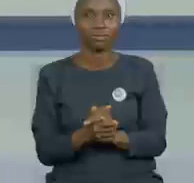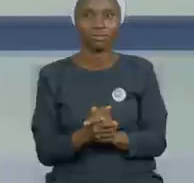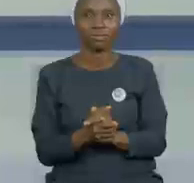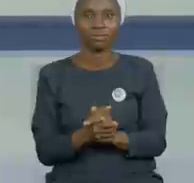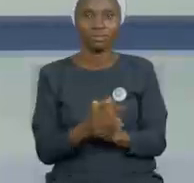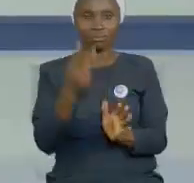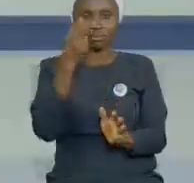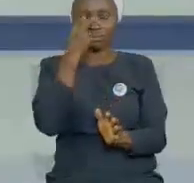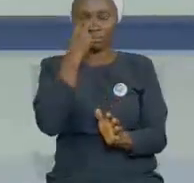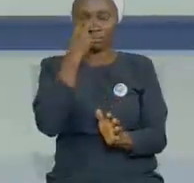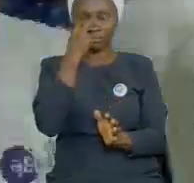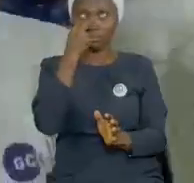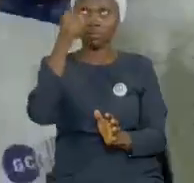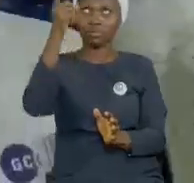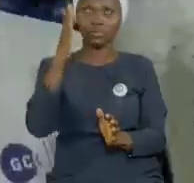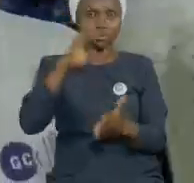Blindness, it will take away.